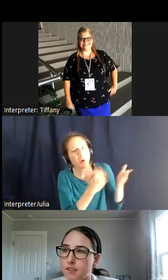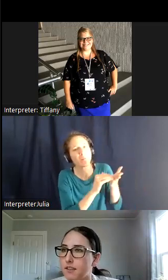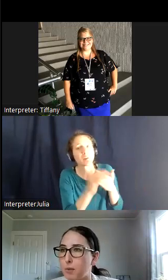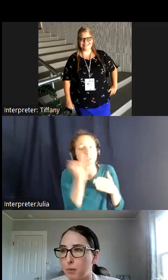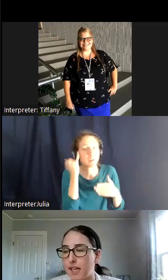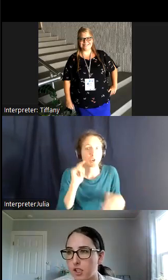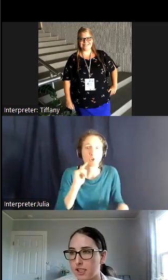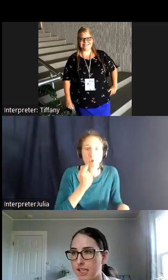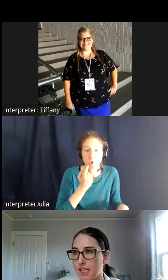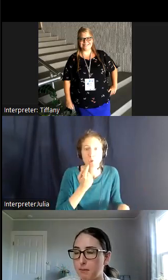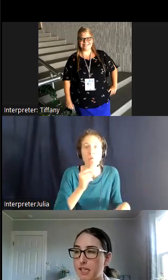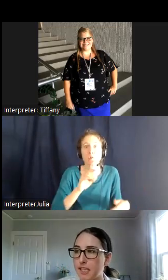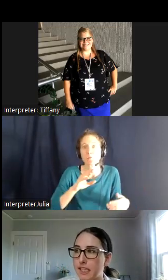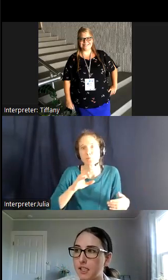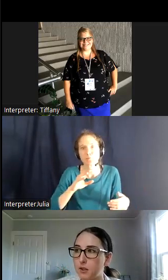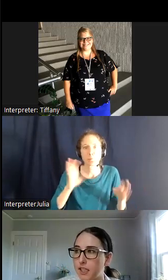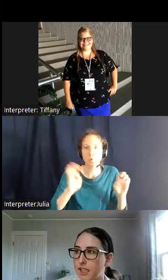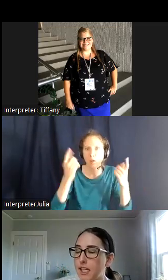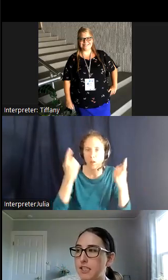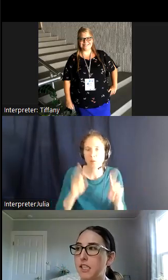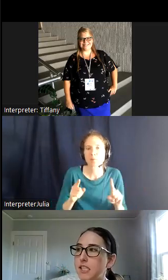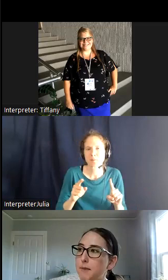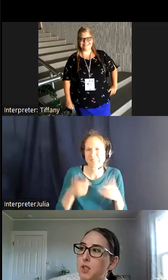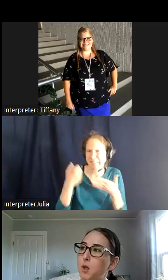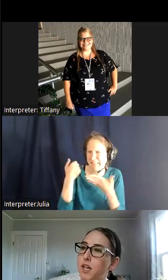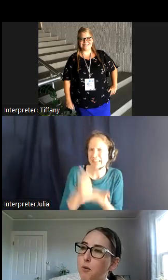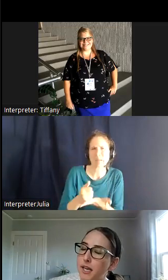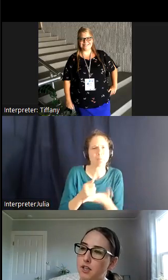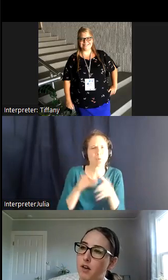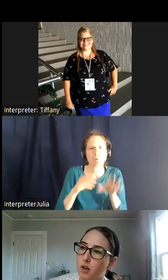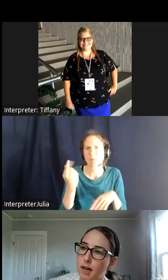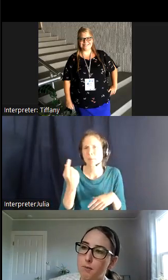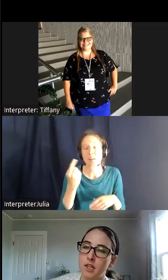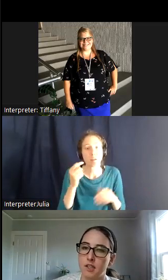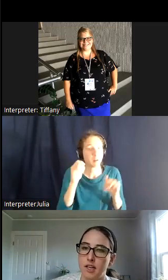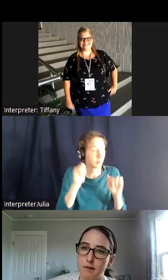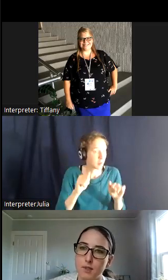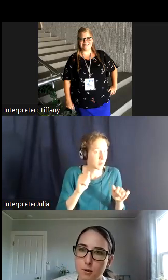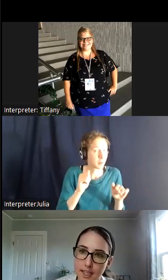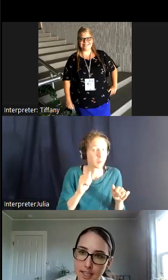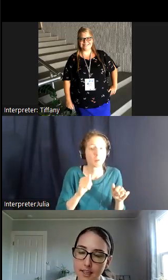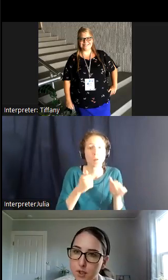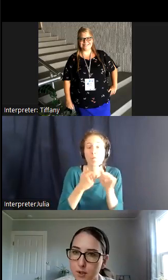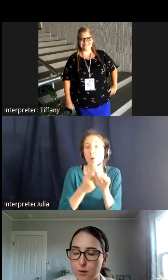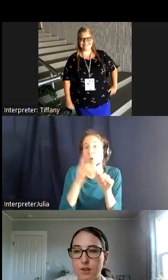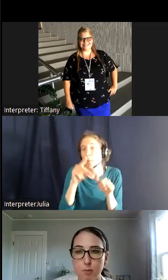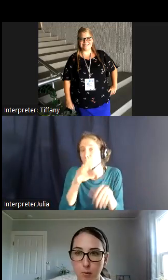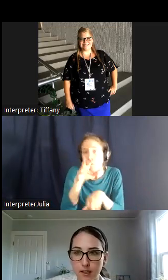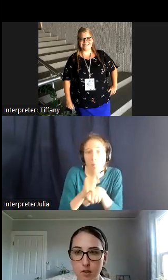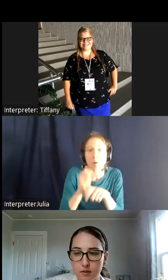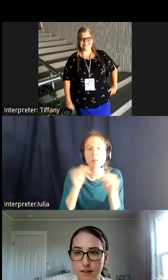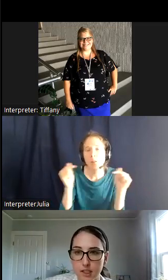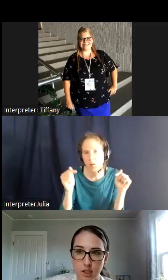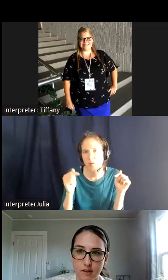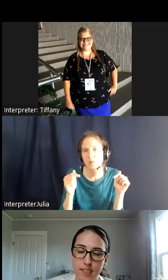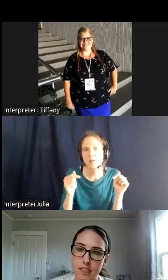need, appropriate action is taken immediately, including any necessary subsequent outpatient follow-up. So getting them to the appropriate